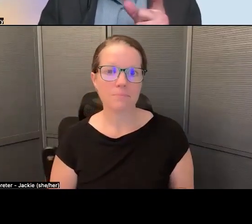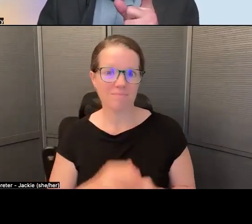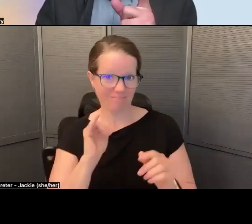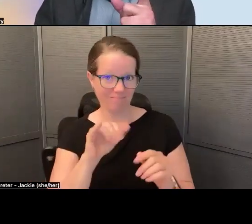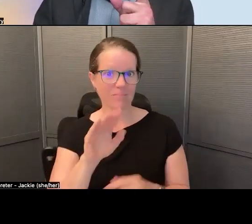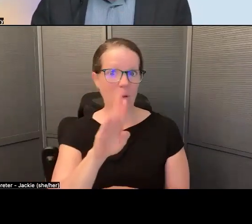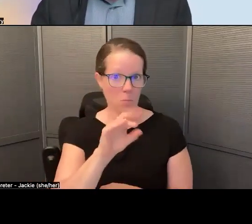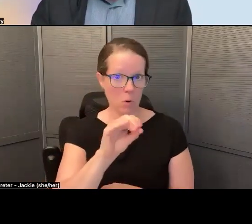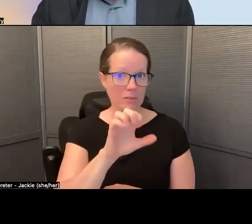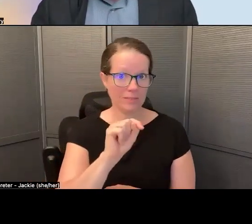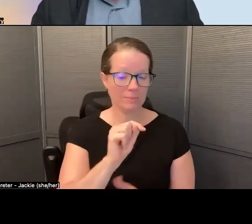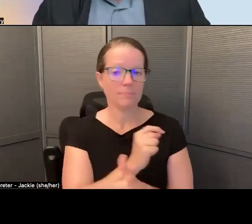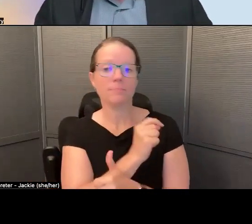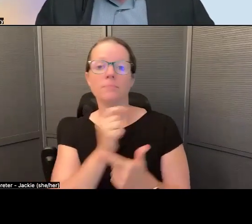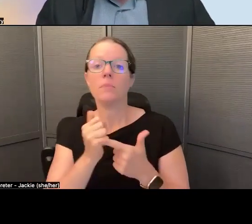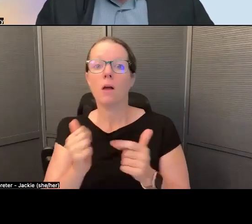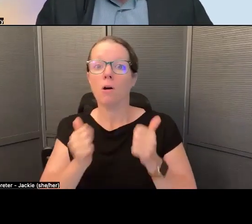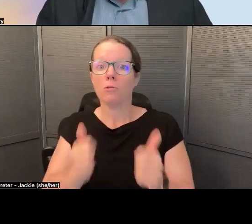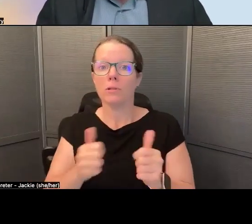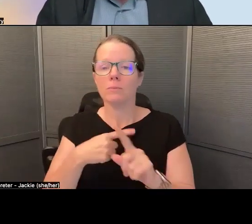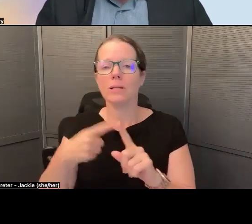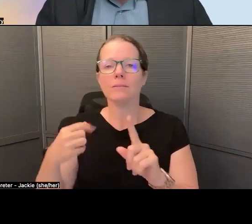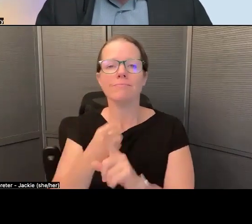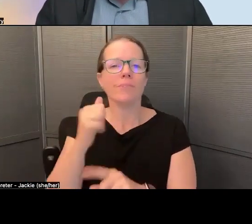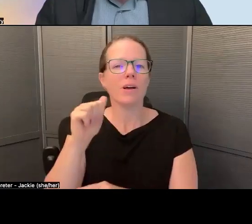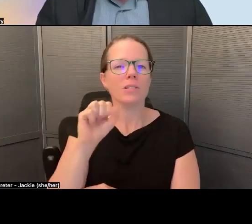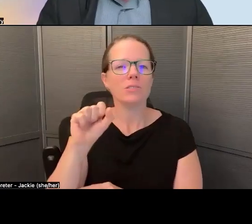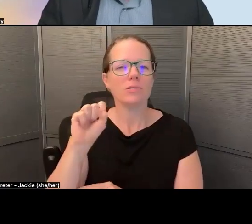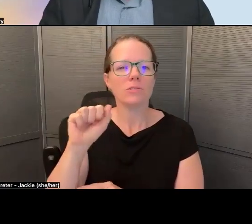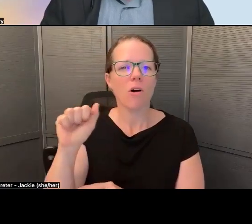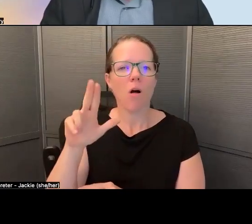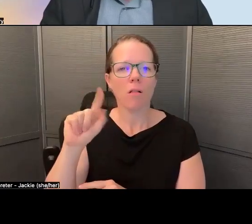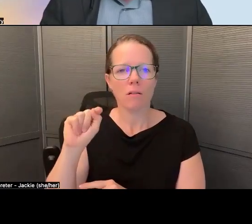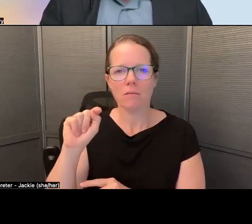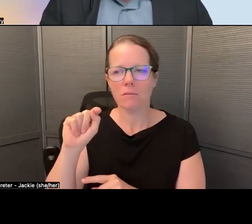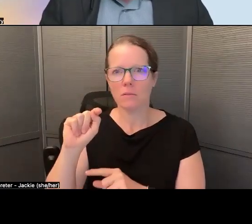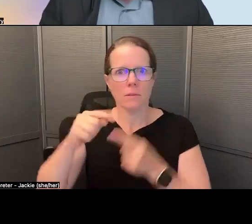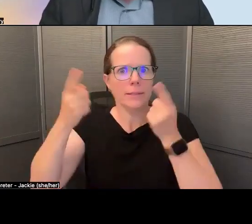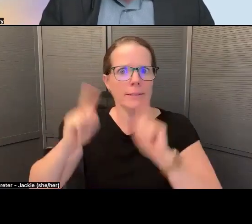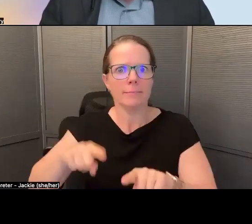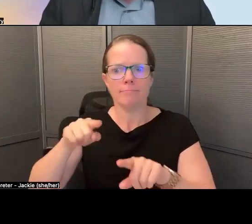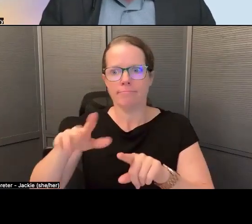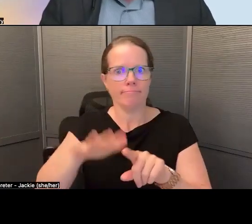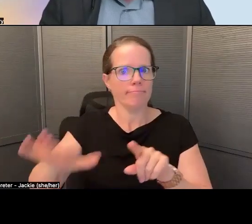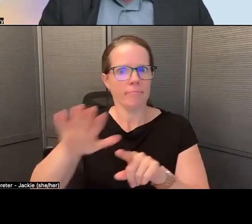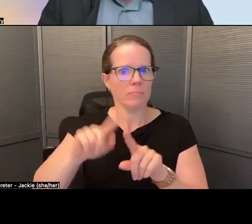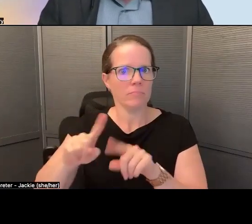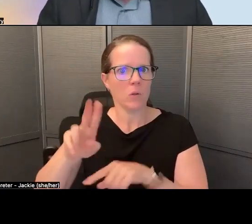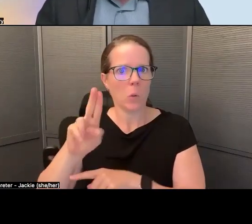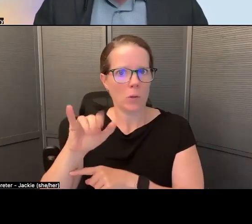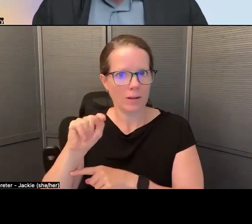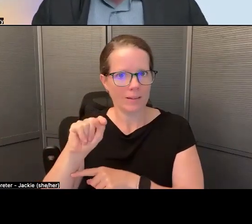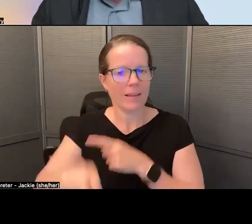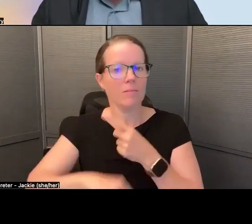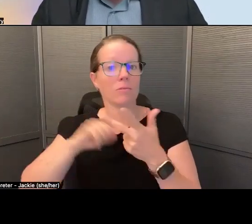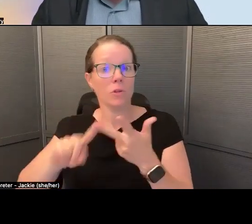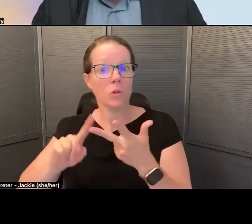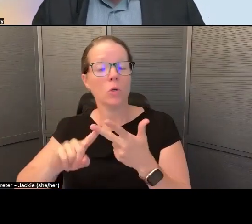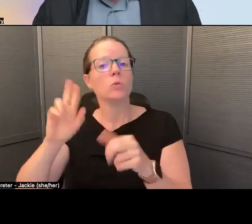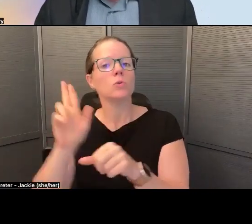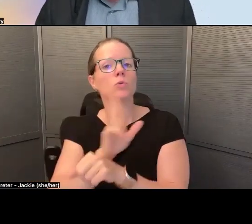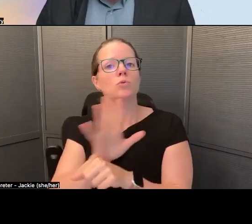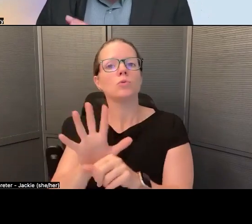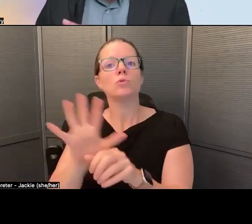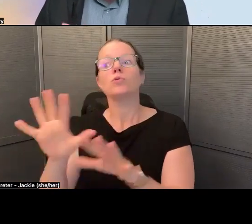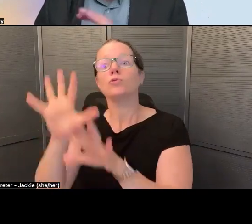aggression and assault incidents across these pilot units, and we looked at use of restraint and seclusion in the pilot